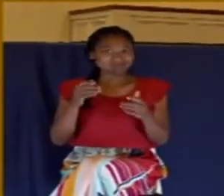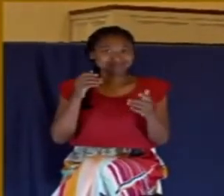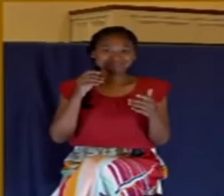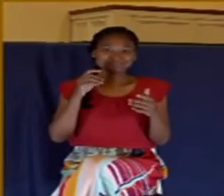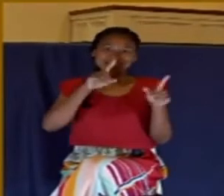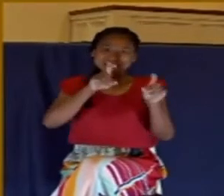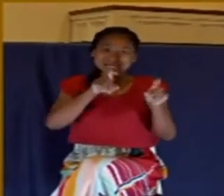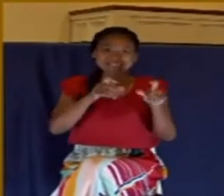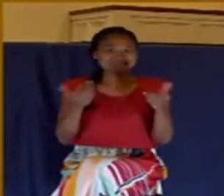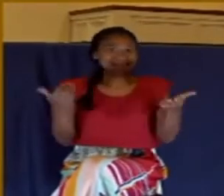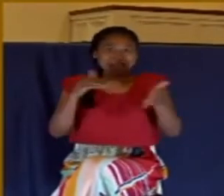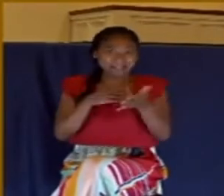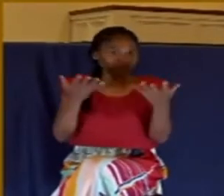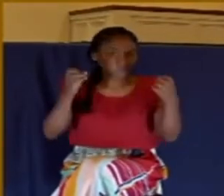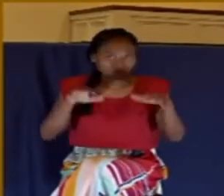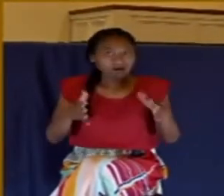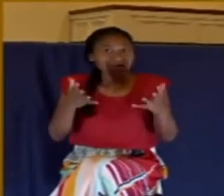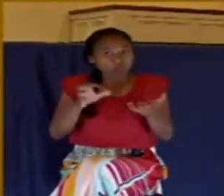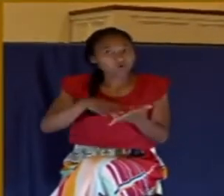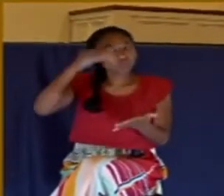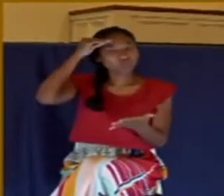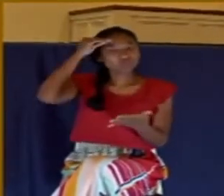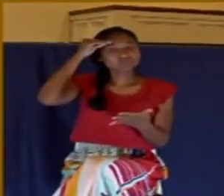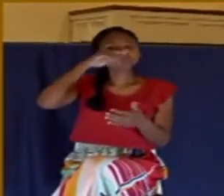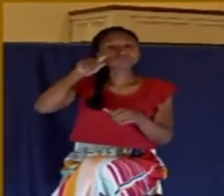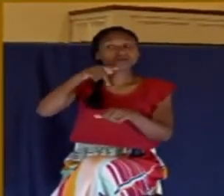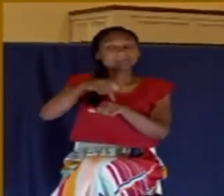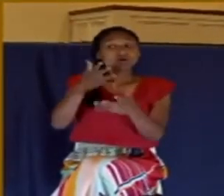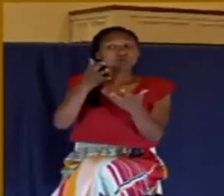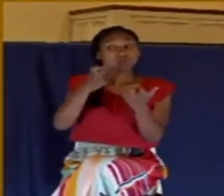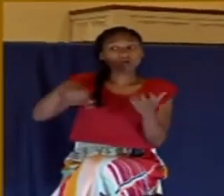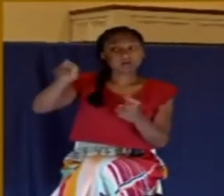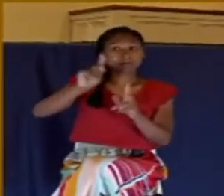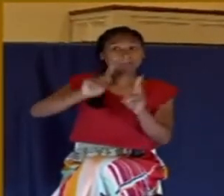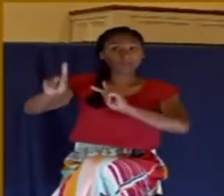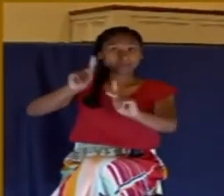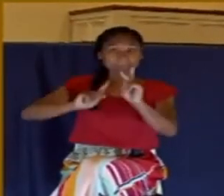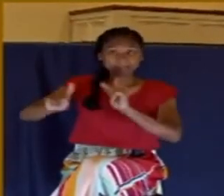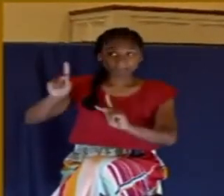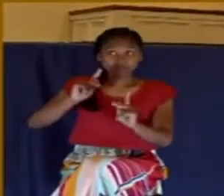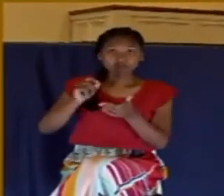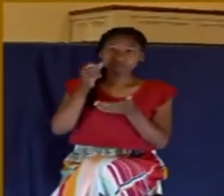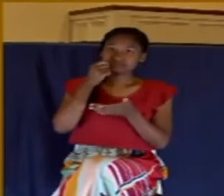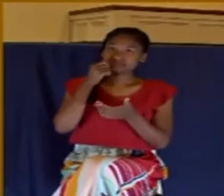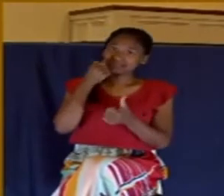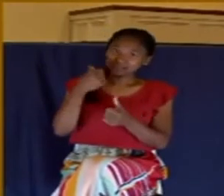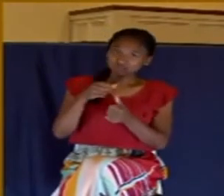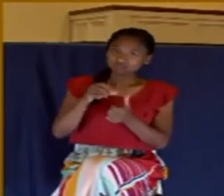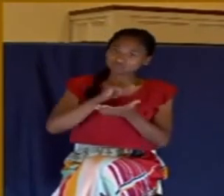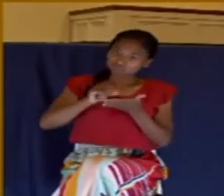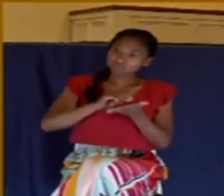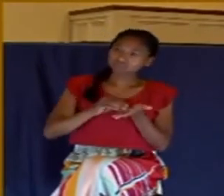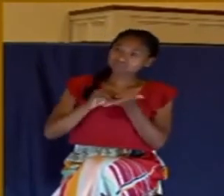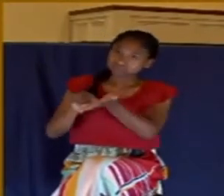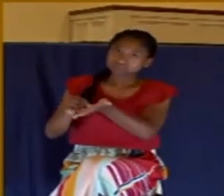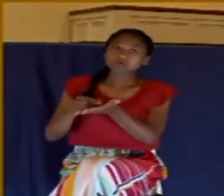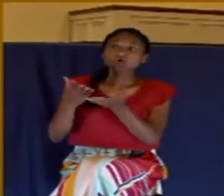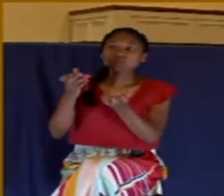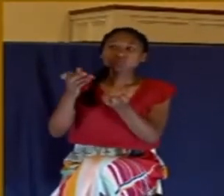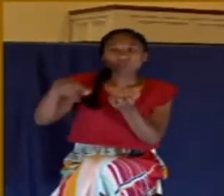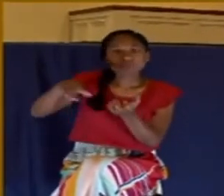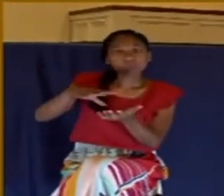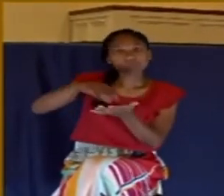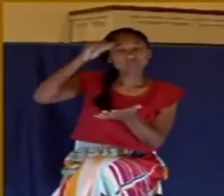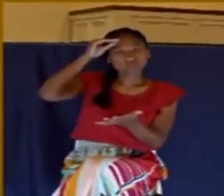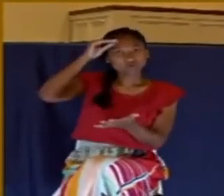want to learn what I can. And Peter wants the people that he's writing to benefit from the fiery trials that they're going